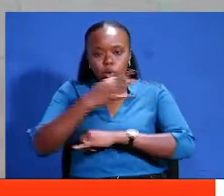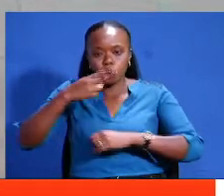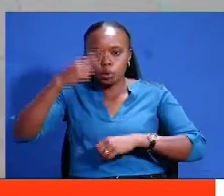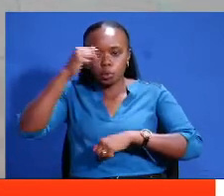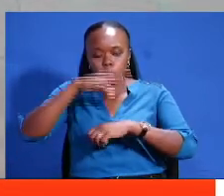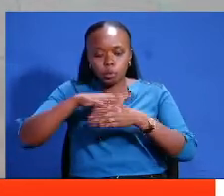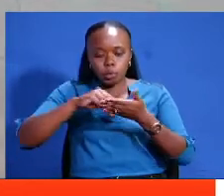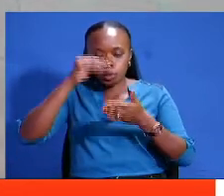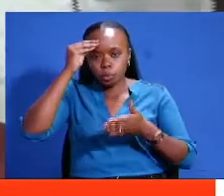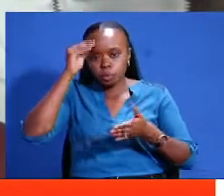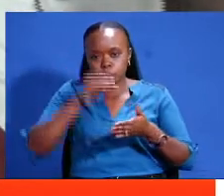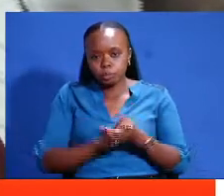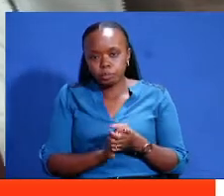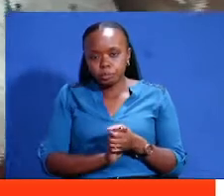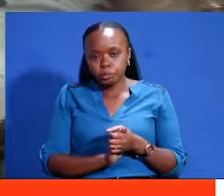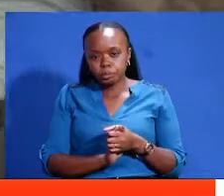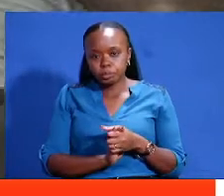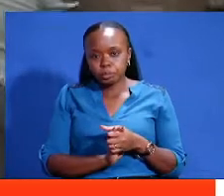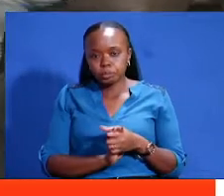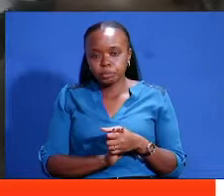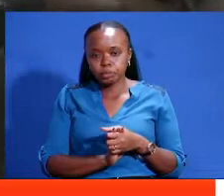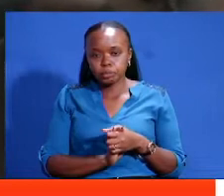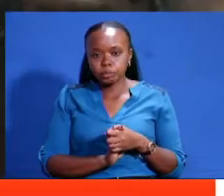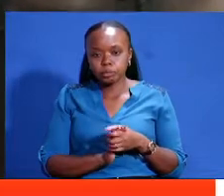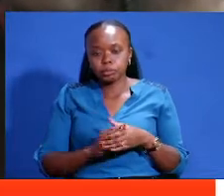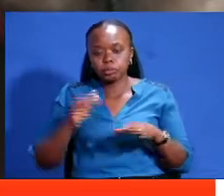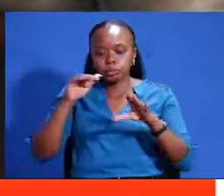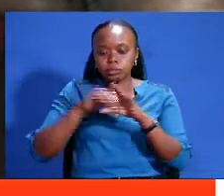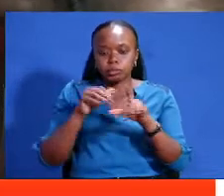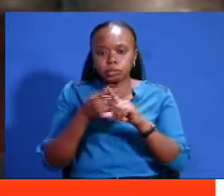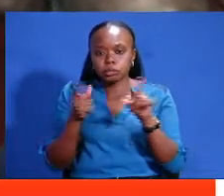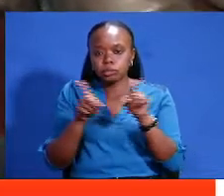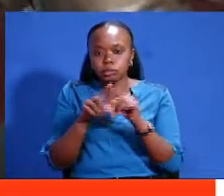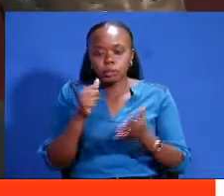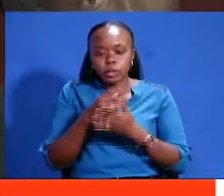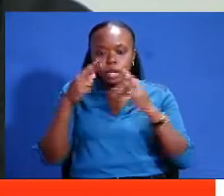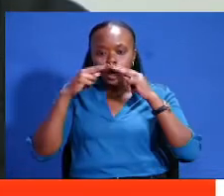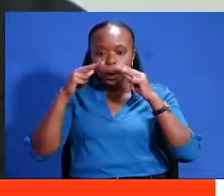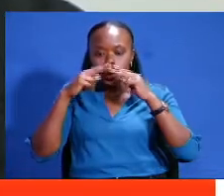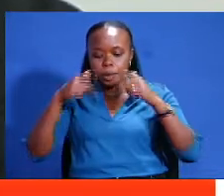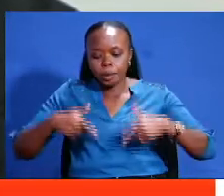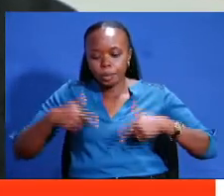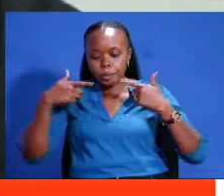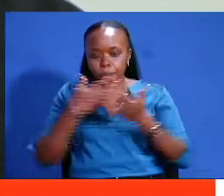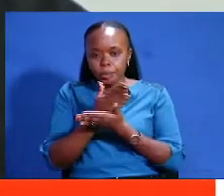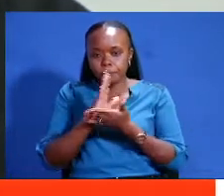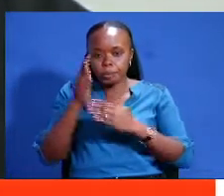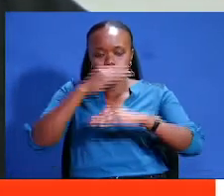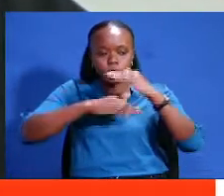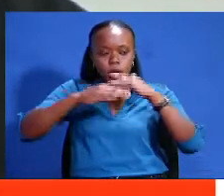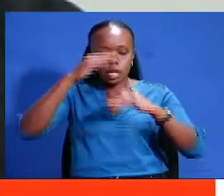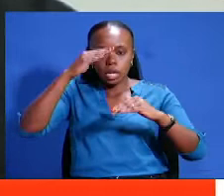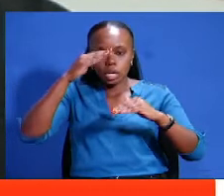institutions of higher learning. The first is in an effort to promote peace and coexistence among